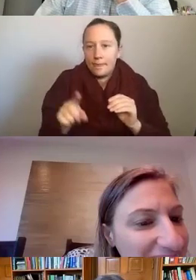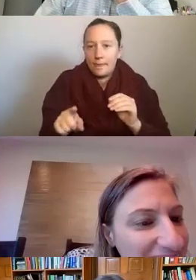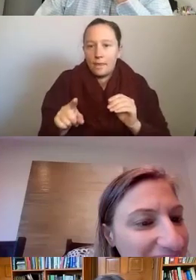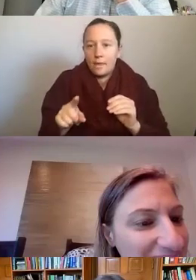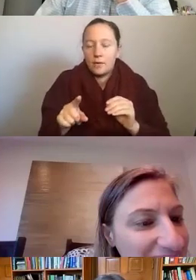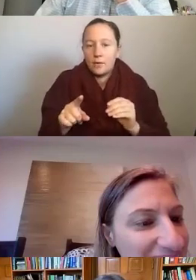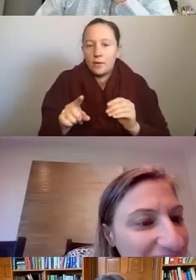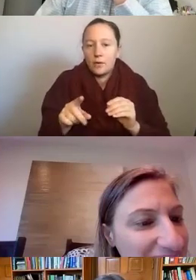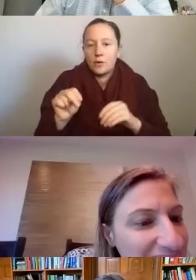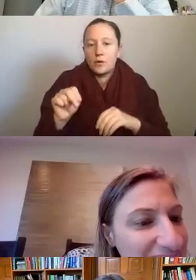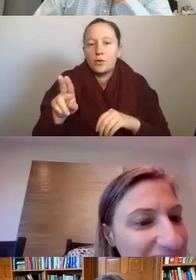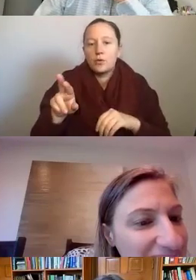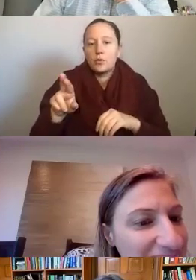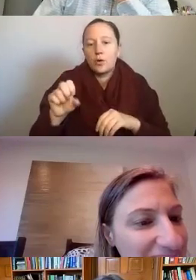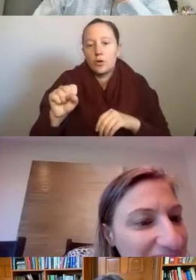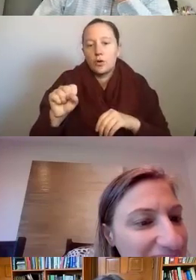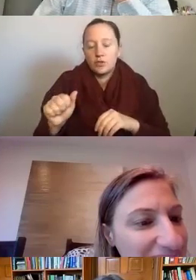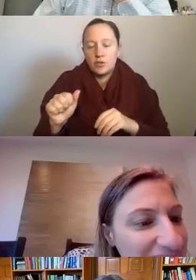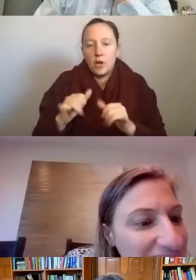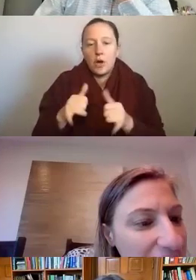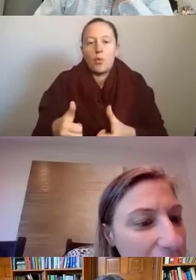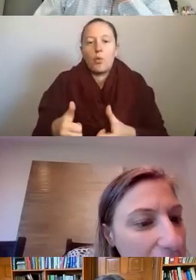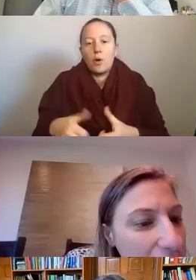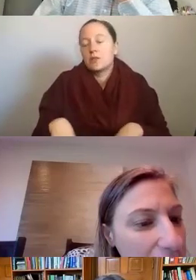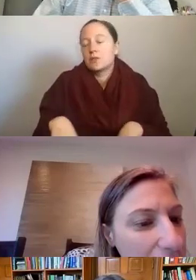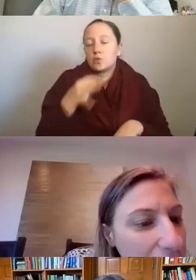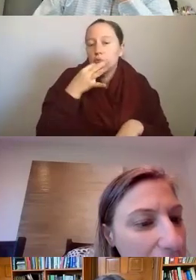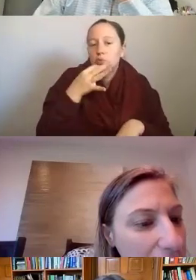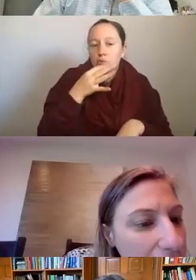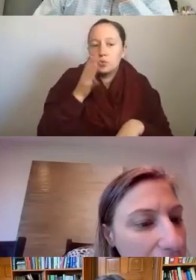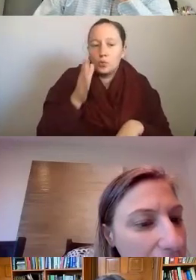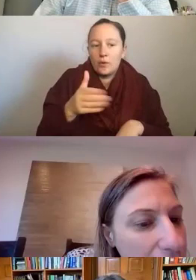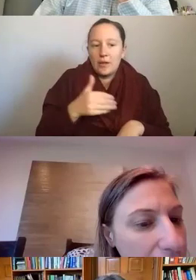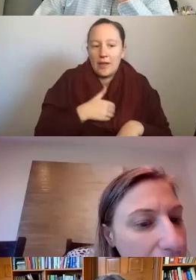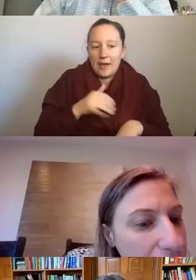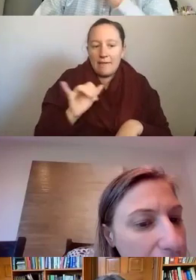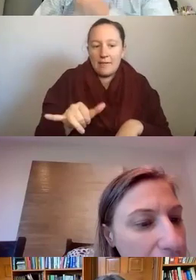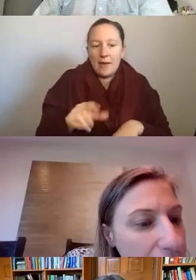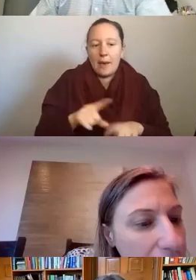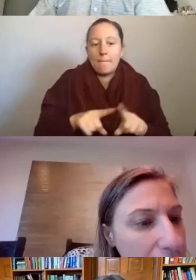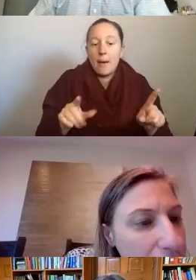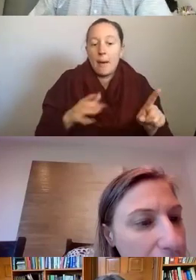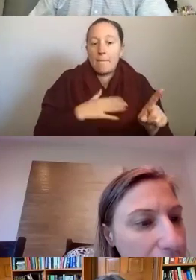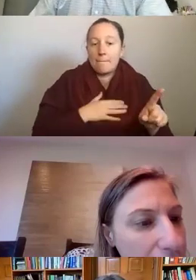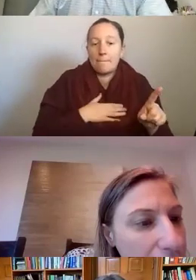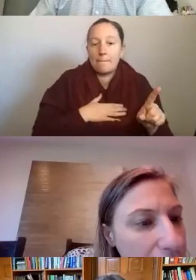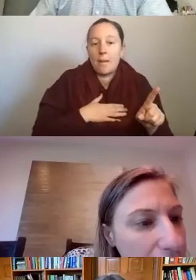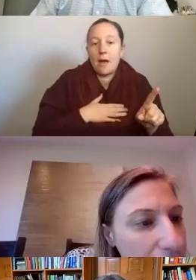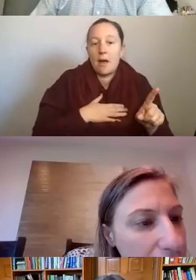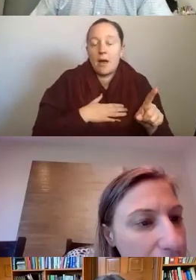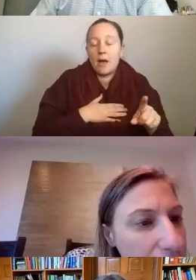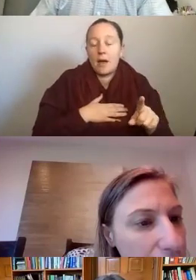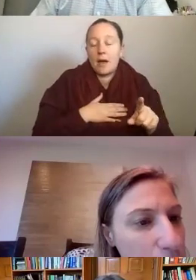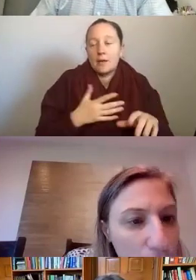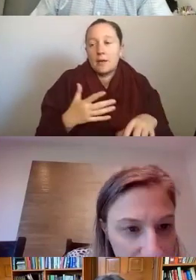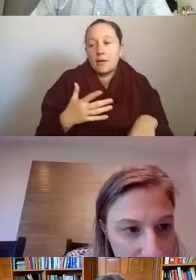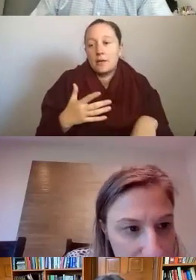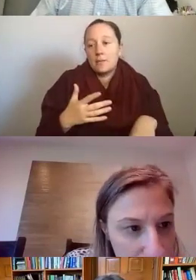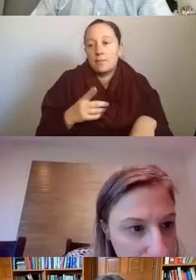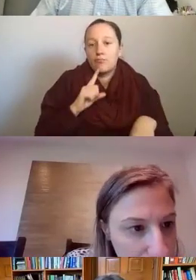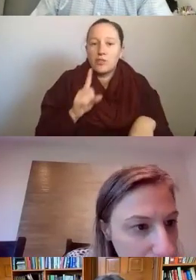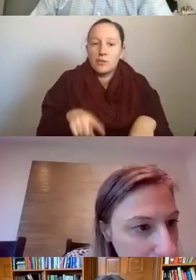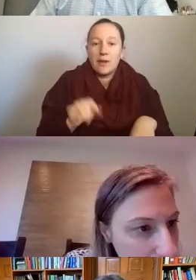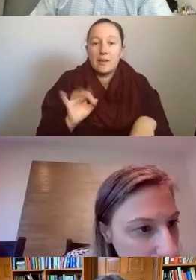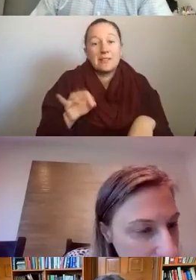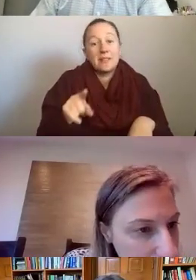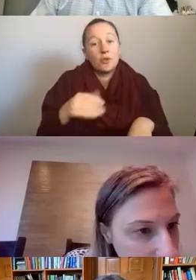NIHCH Awards, on F&T Awards soon. But what I would say is, just in general, if you have a question that didn't get